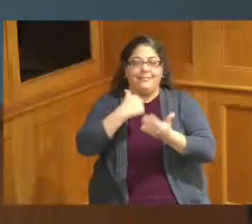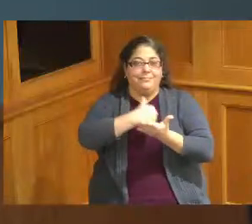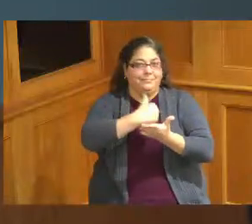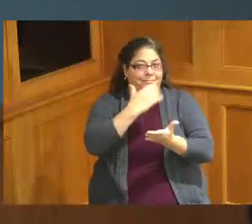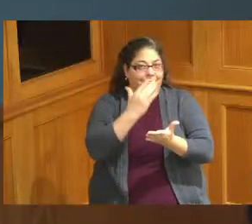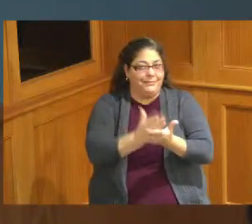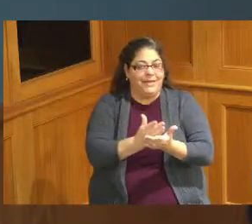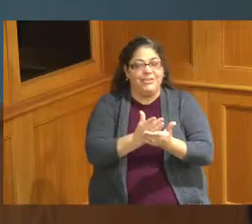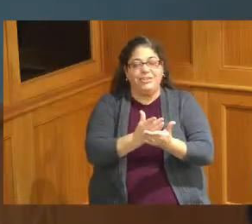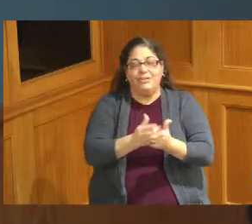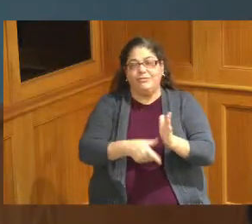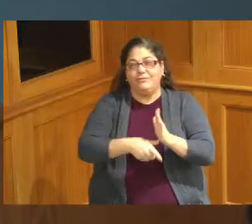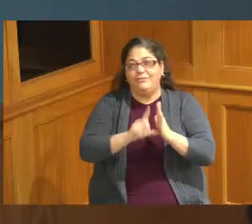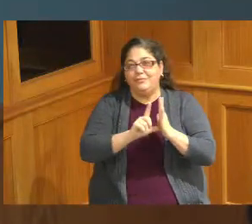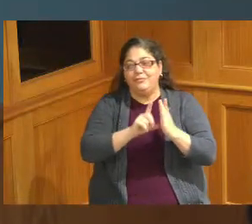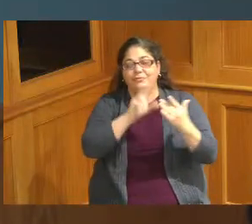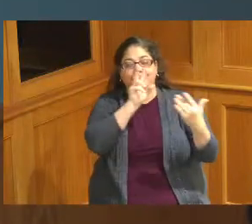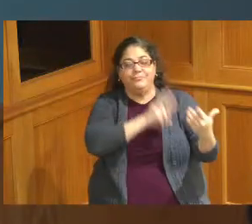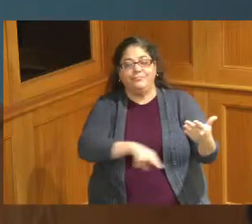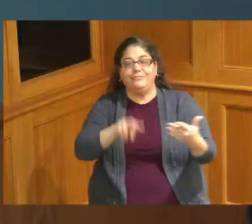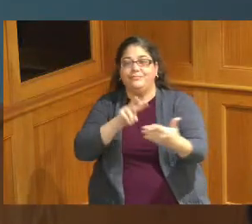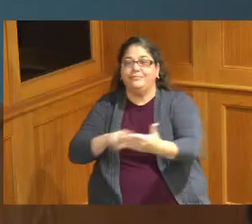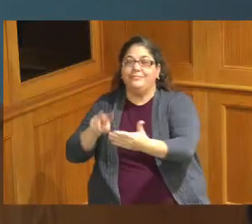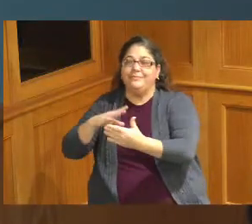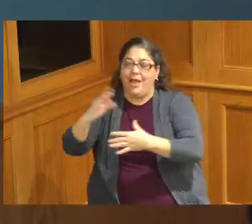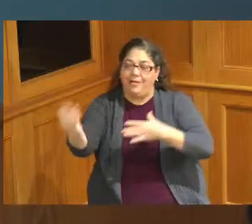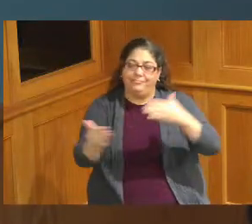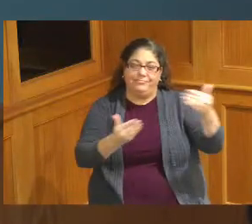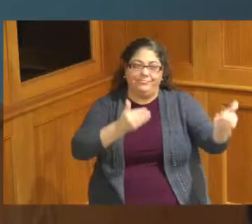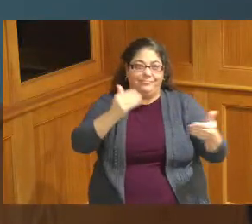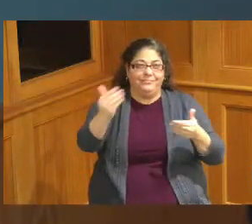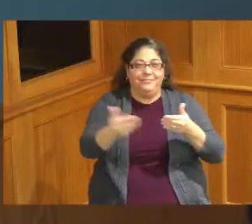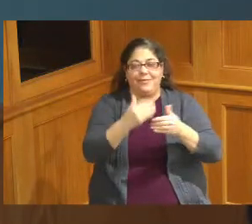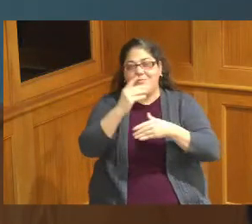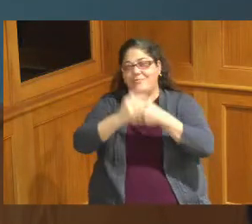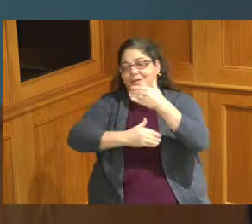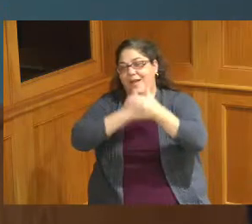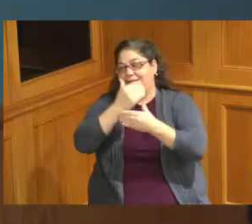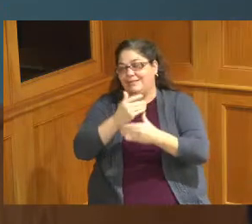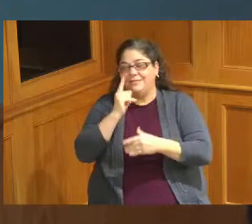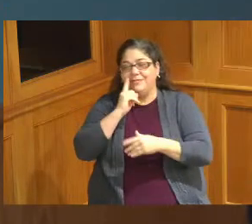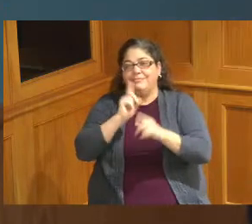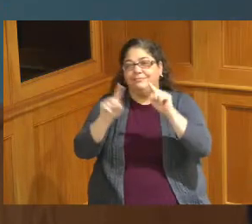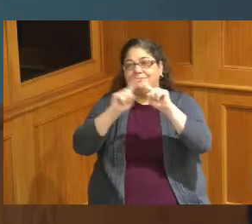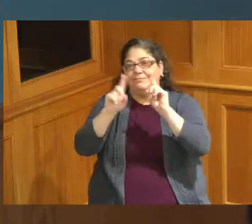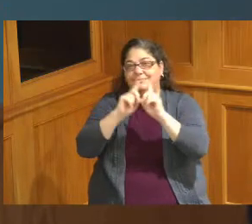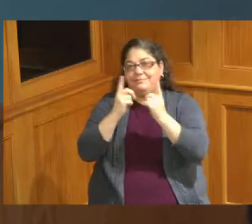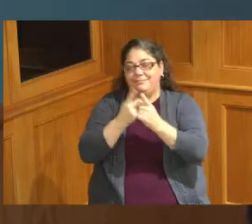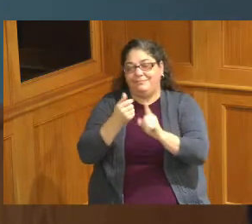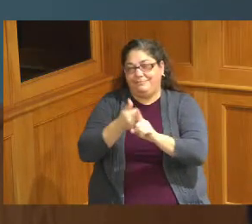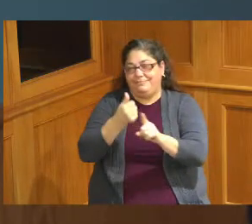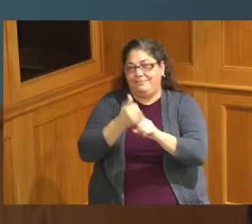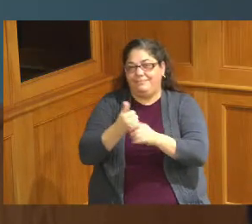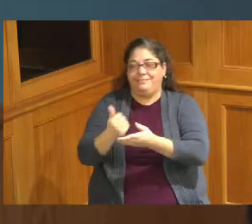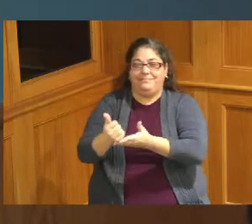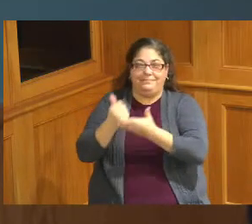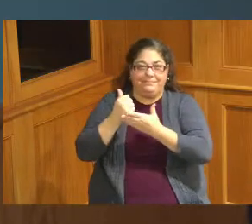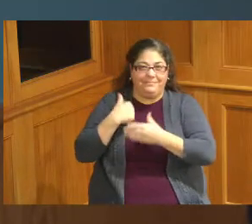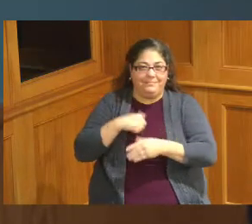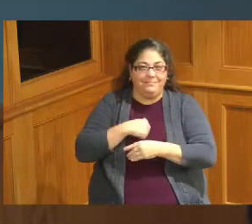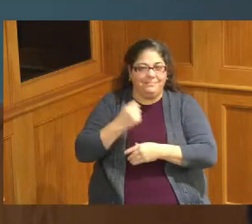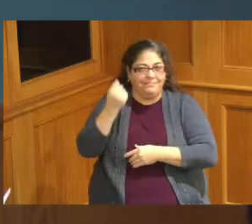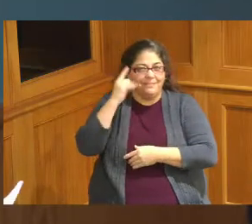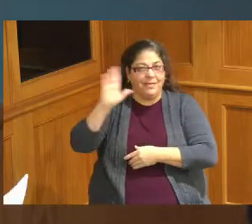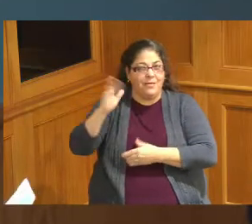budget process. Different departments are coming in, talking about their budgets as we are in this budget process.